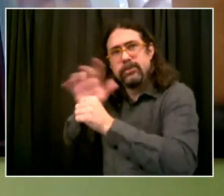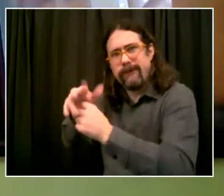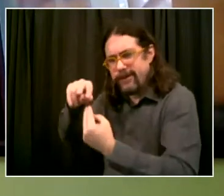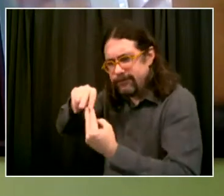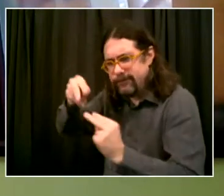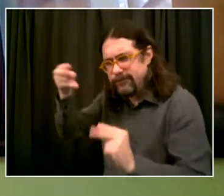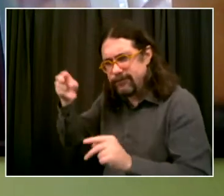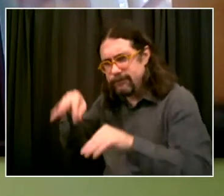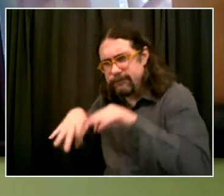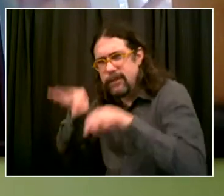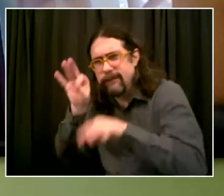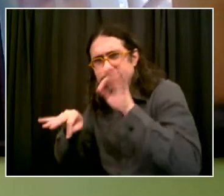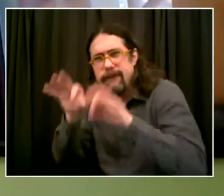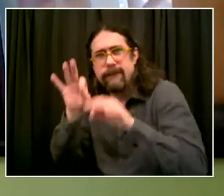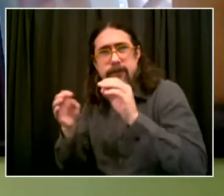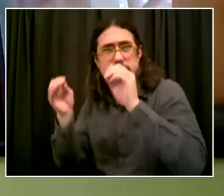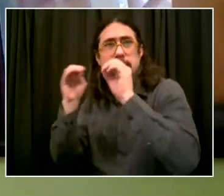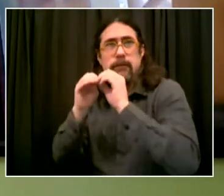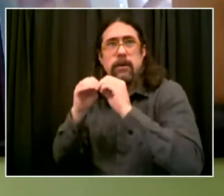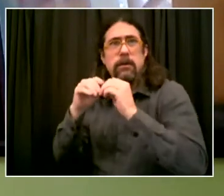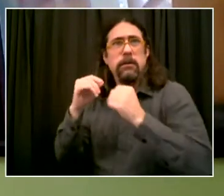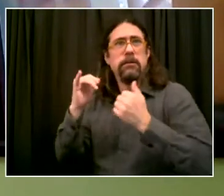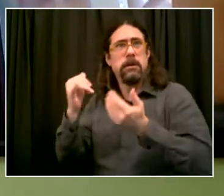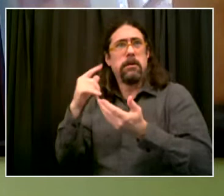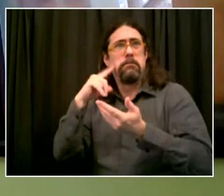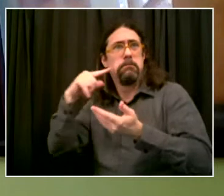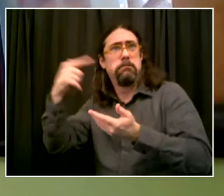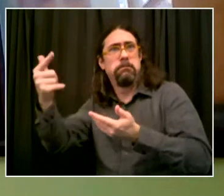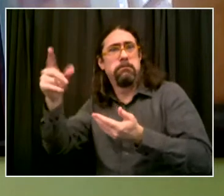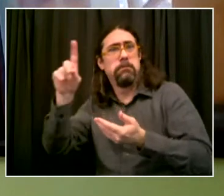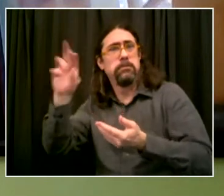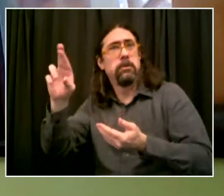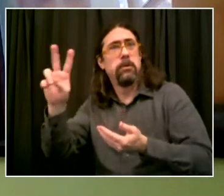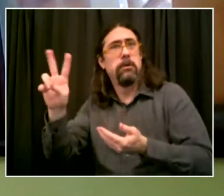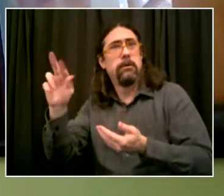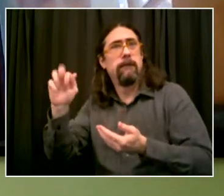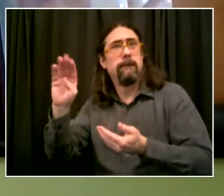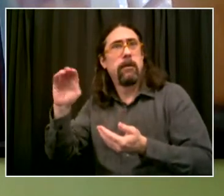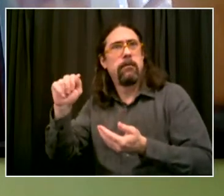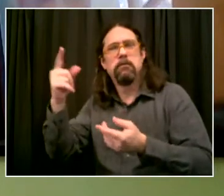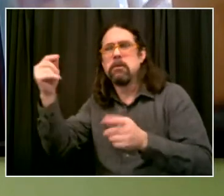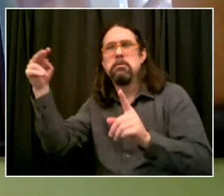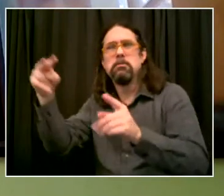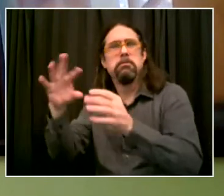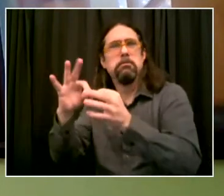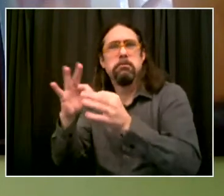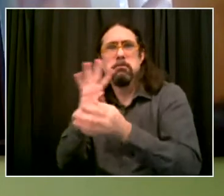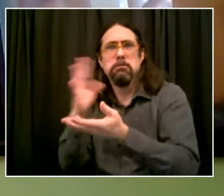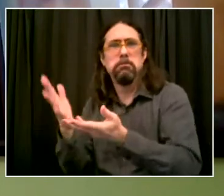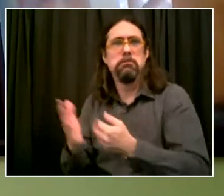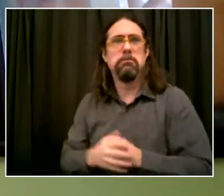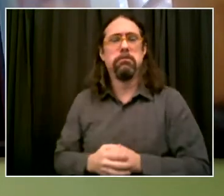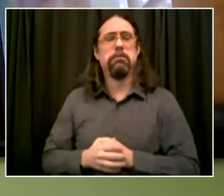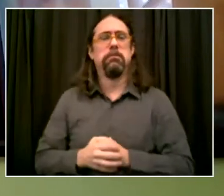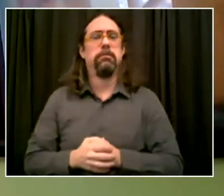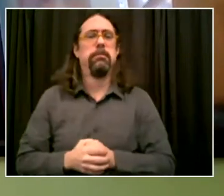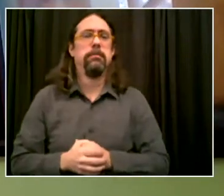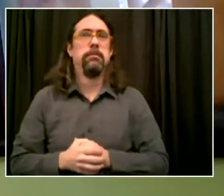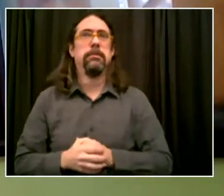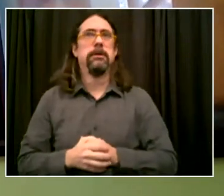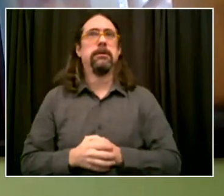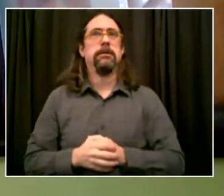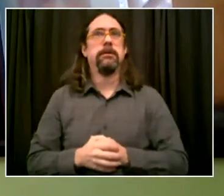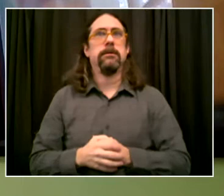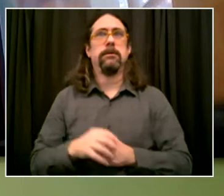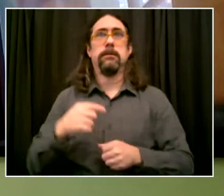makes me feel to hear the mayor say the words genomic sequencing, because it's actually an area that I've been personally very Interested in. Jay, whatever works for you, Jay.